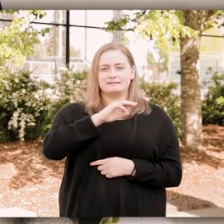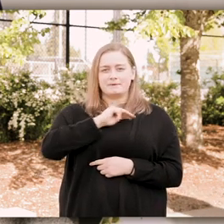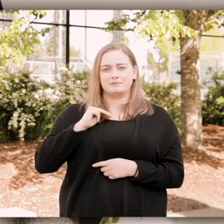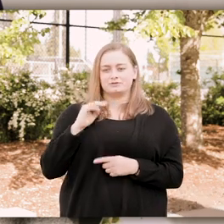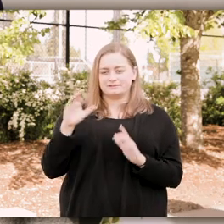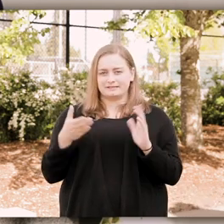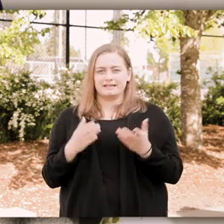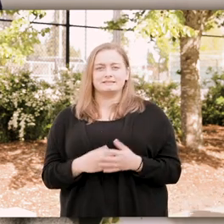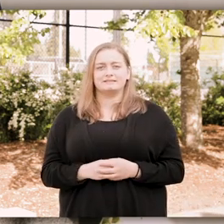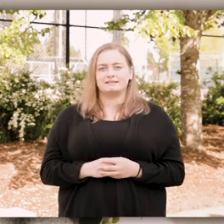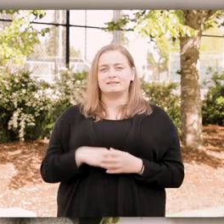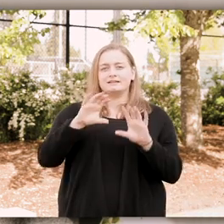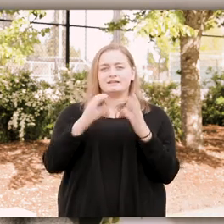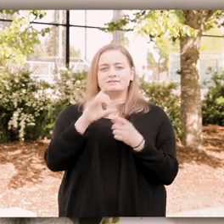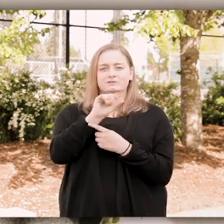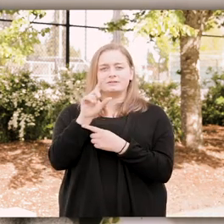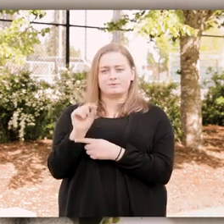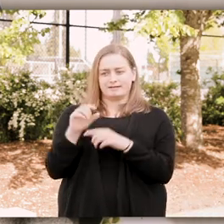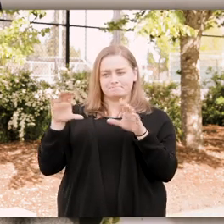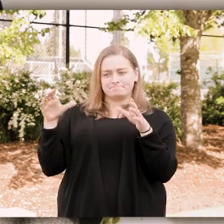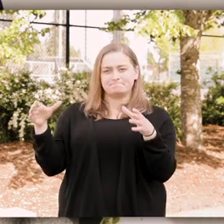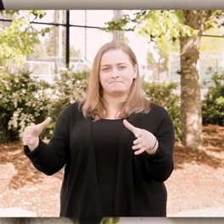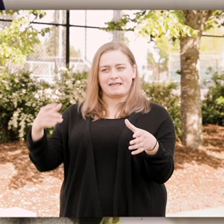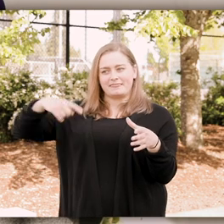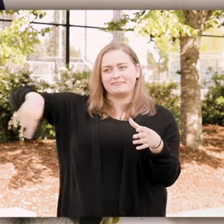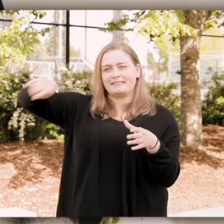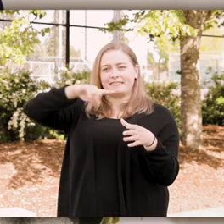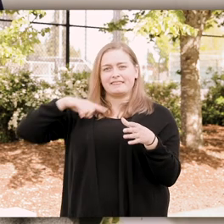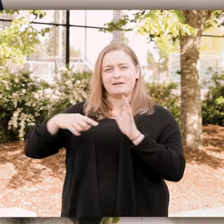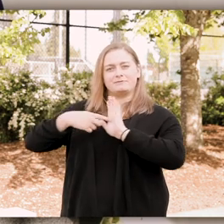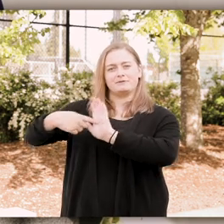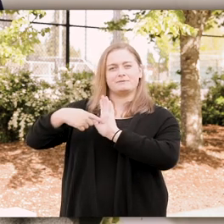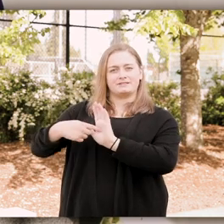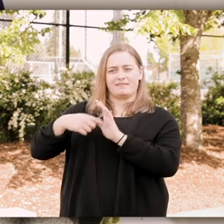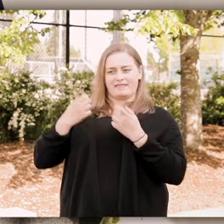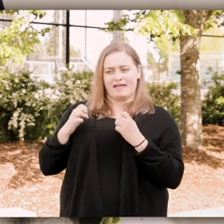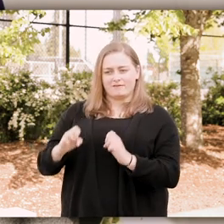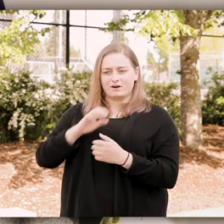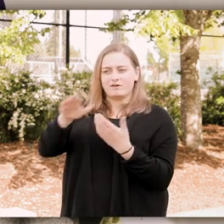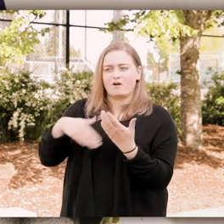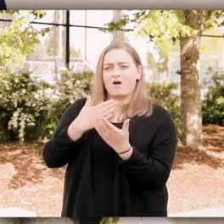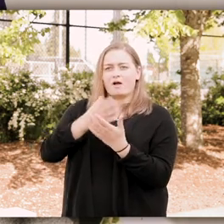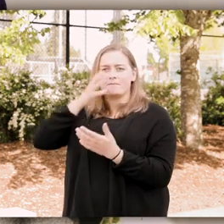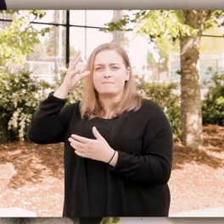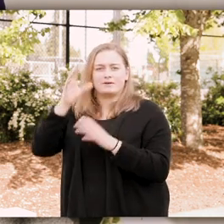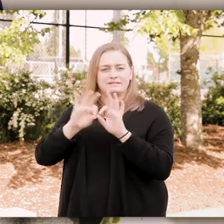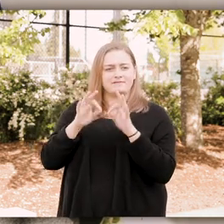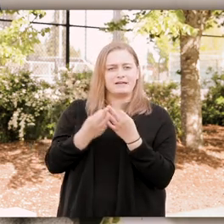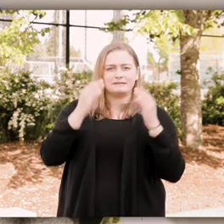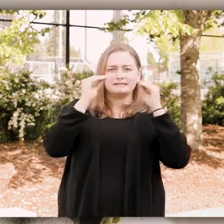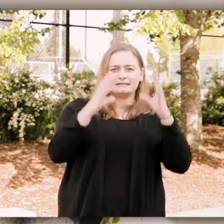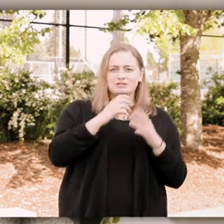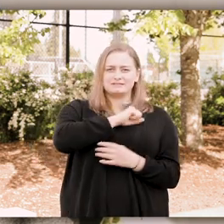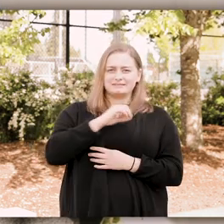2020 represents the product of all the efforts of parents, family, faculty, and the students of Edmonds Woodway. We